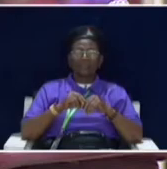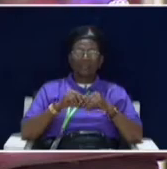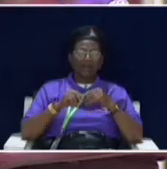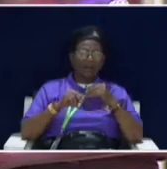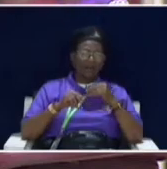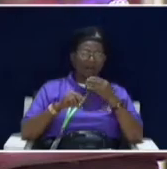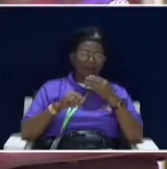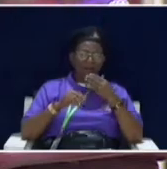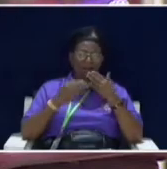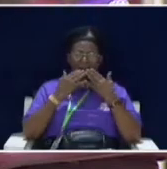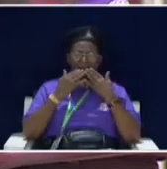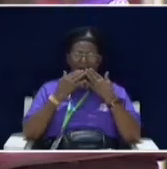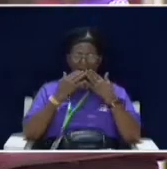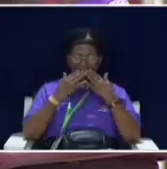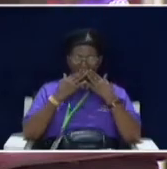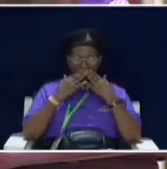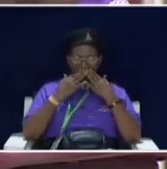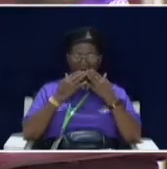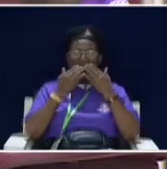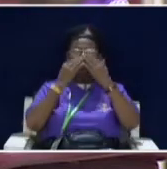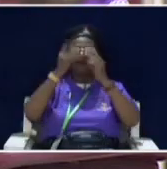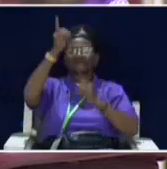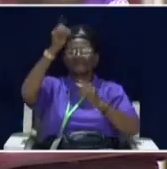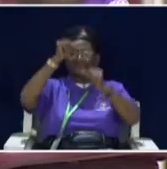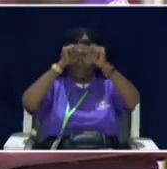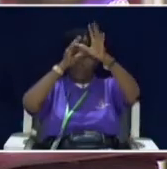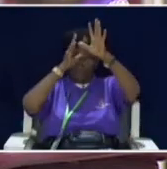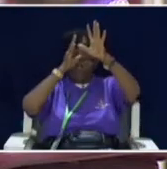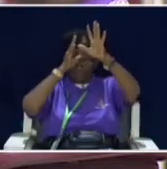Thank you, Father. Bàbá ìṣeun.